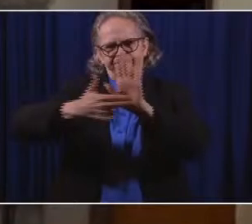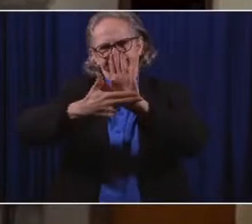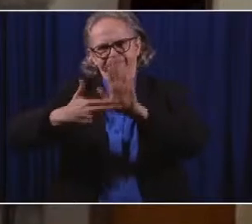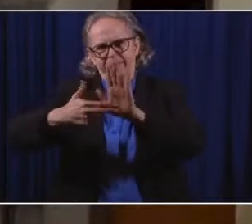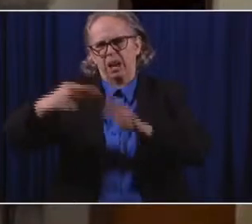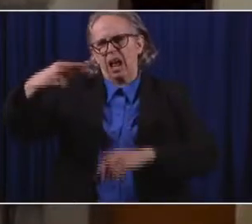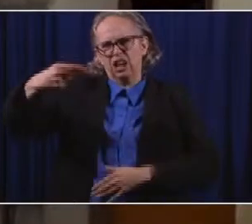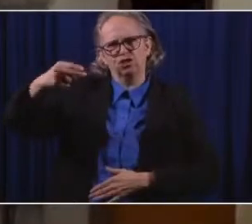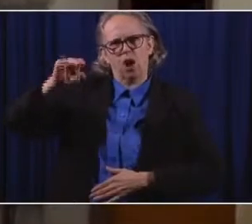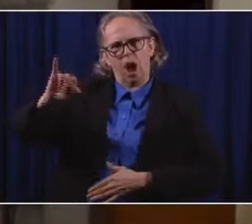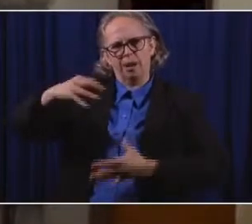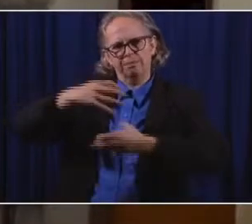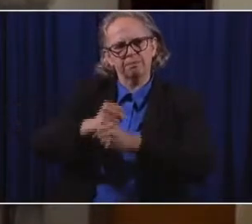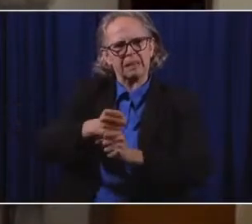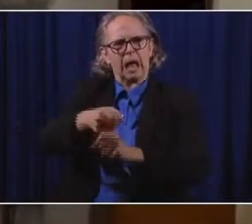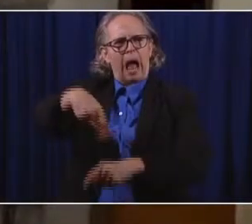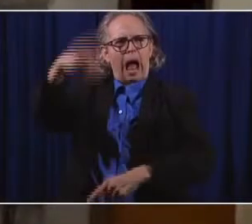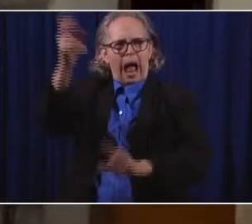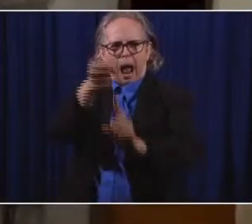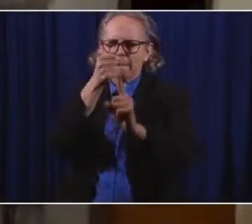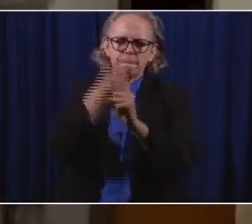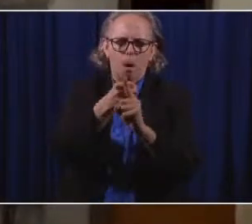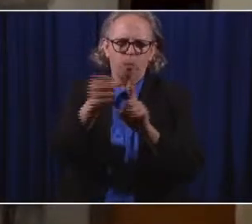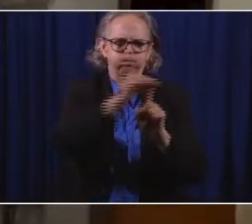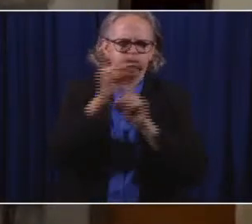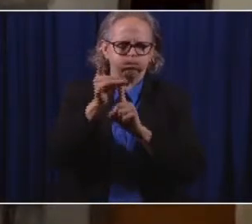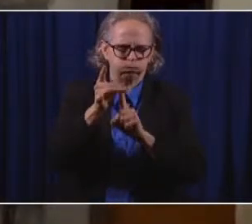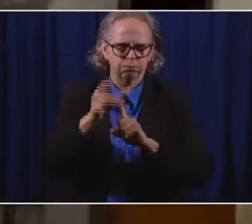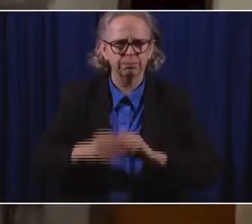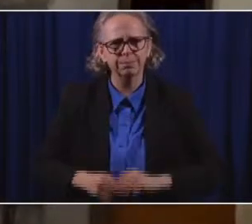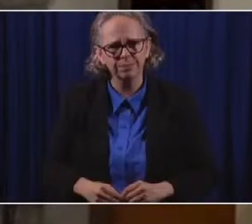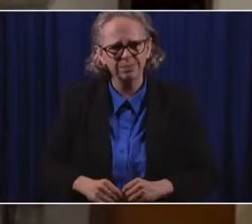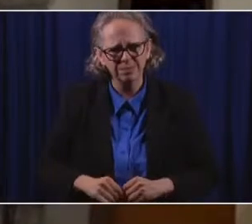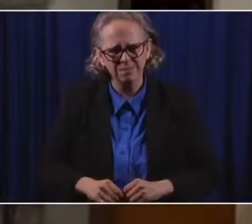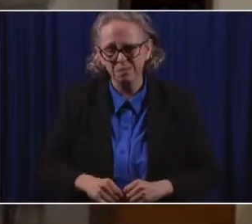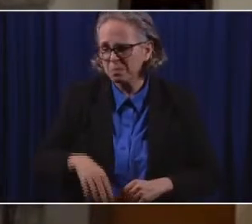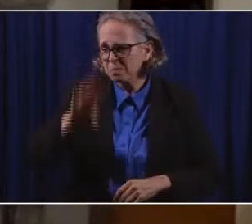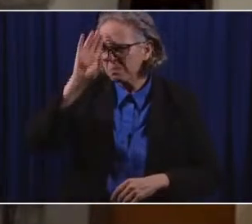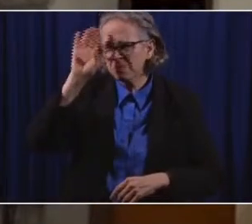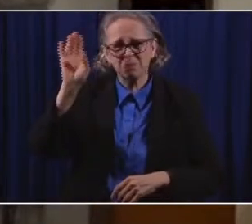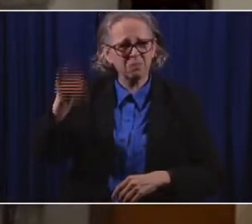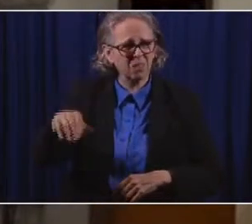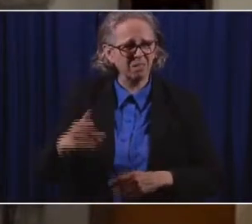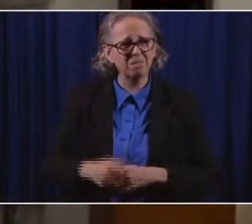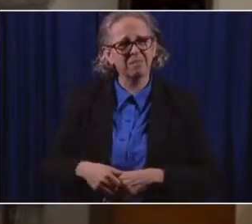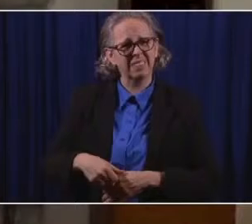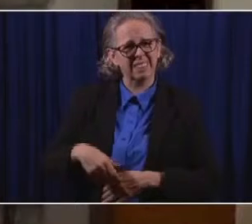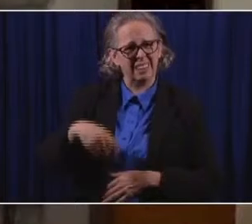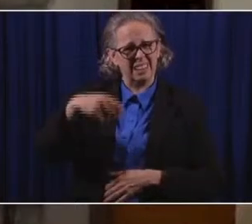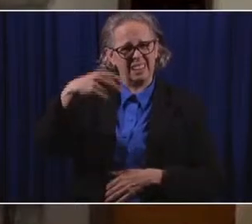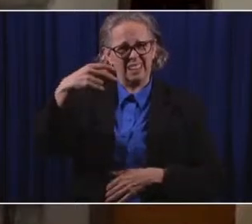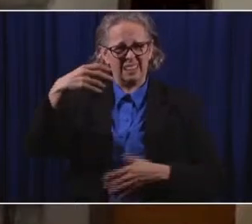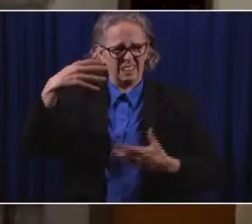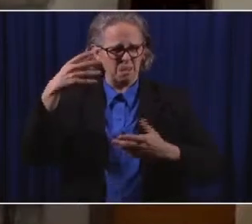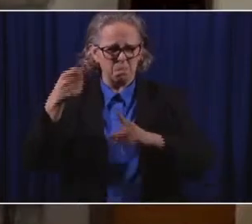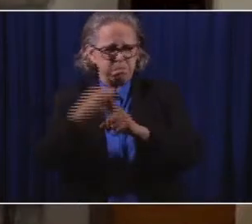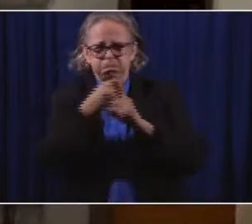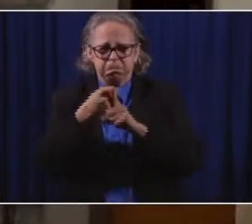spread. We know that a high level of cases in the community just makes it more dangerous